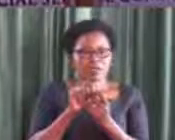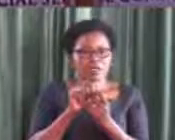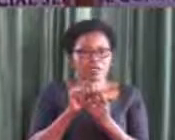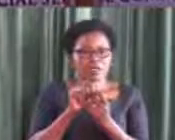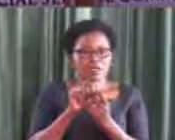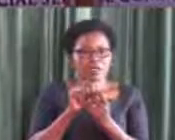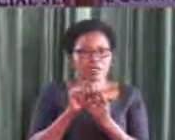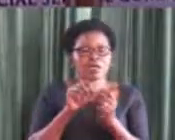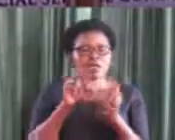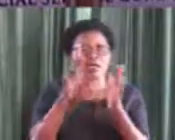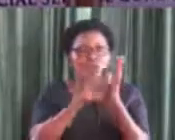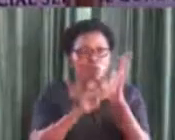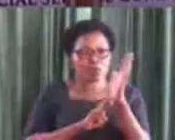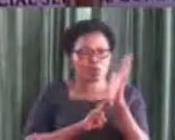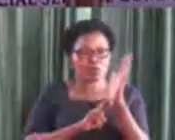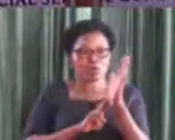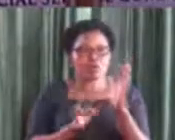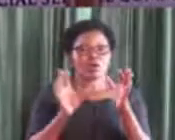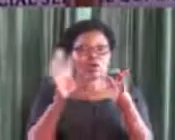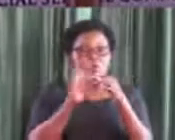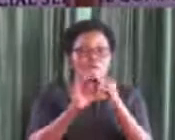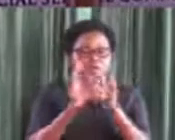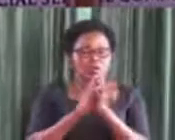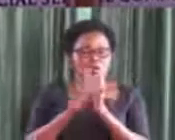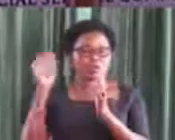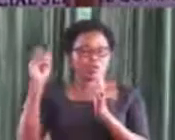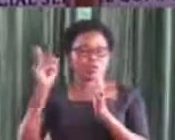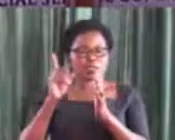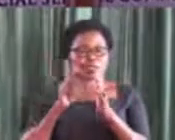to do with the presidential elections. Yes.